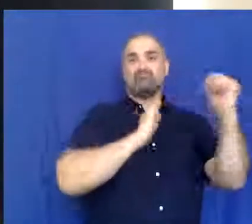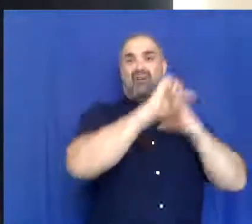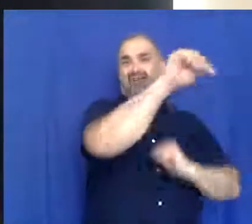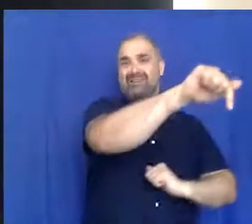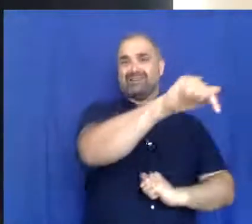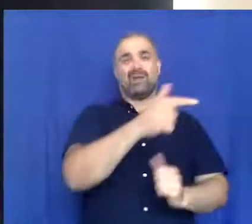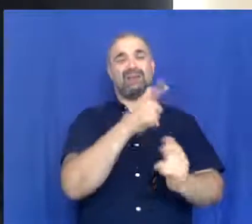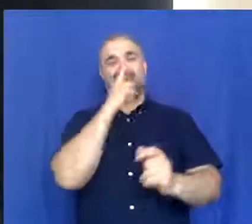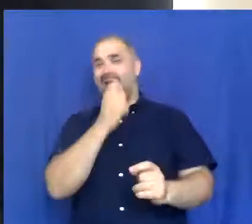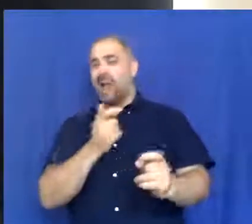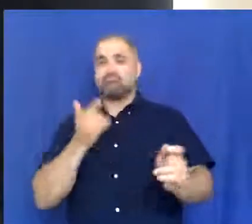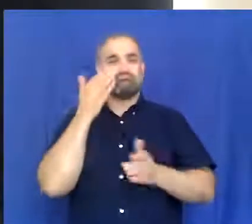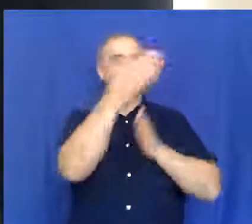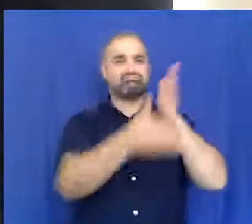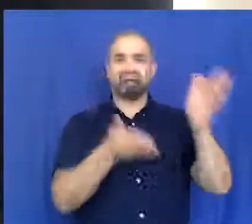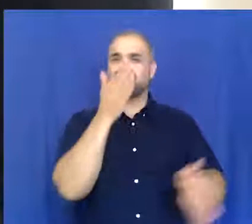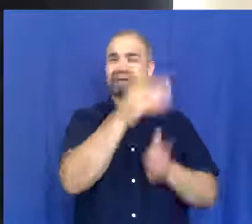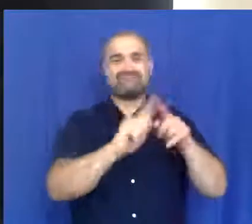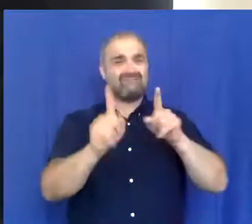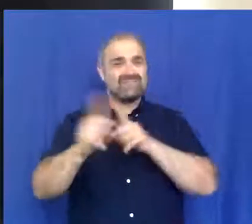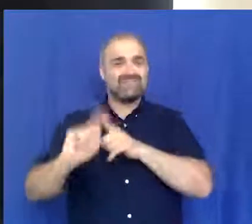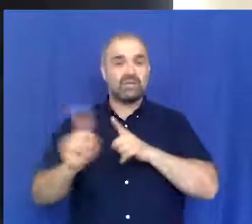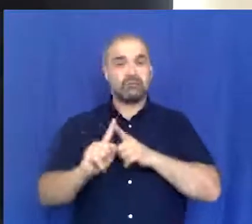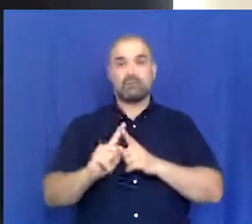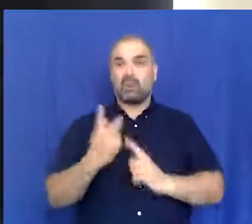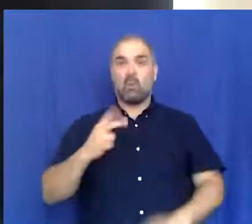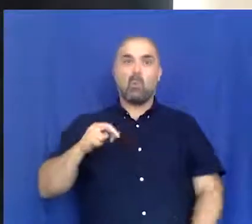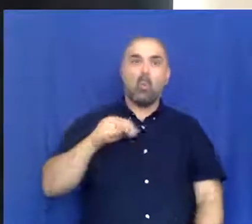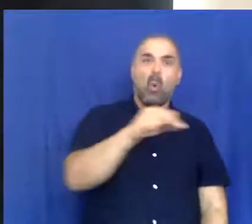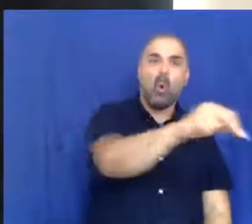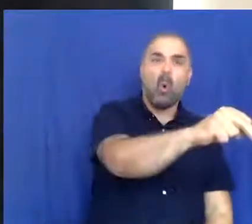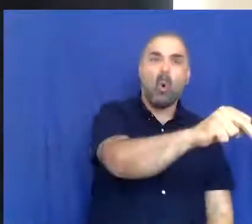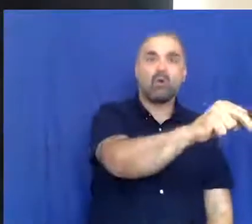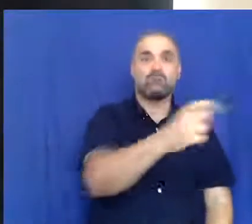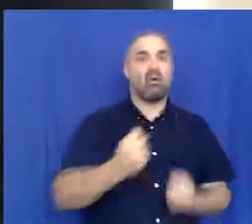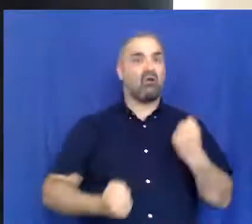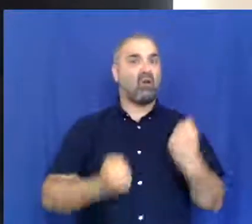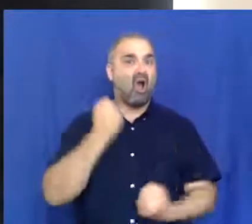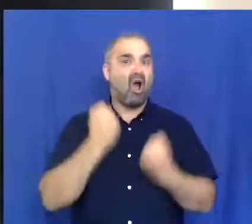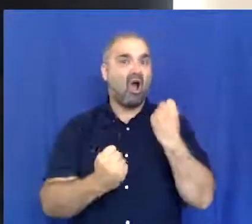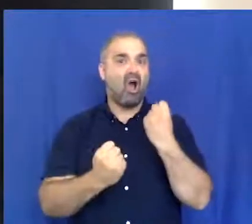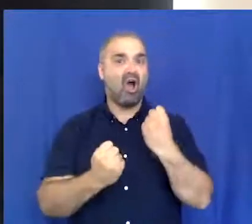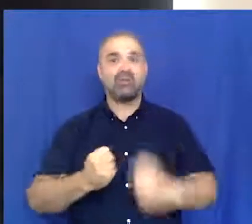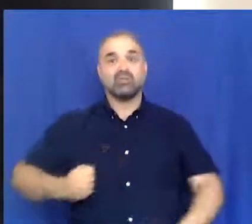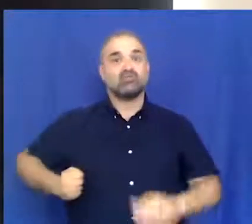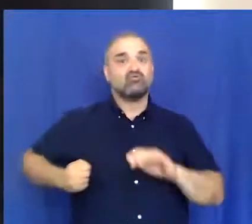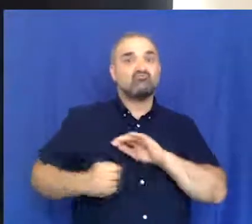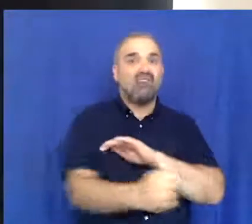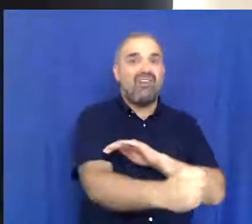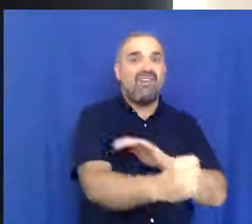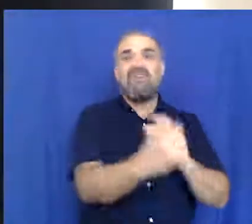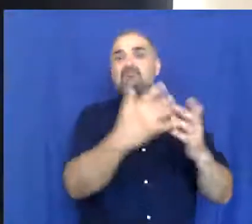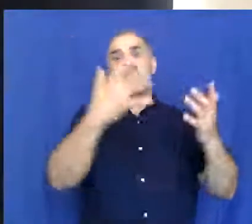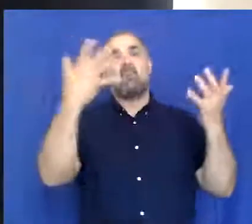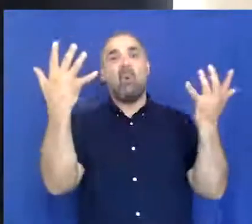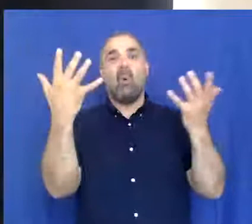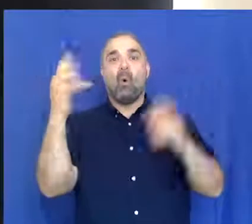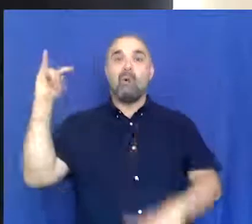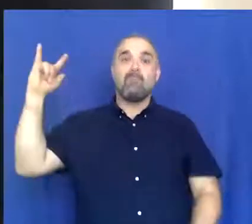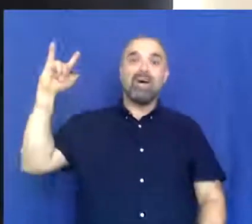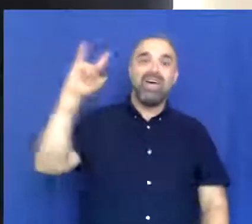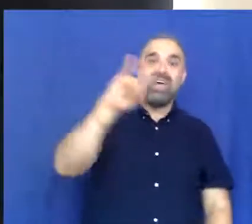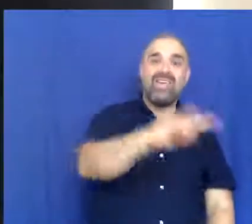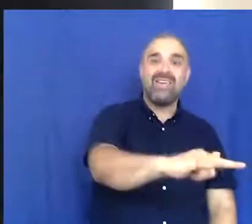to Pride. We could walk, we could take the car, we could take the train or even a plane. But